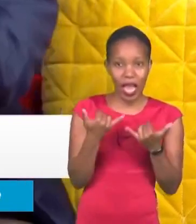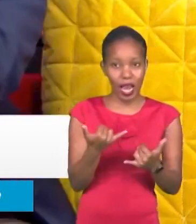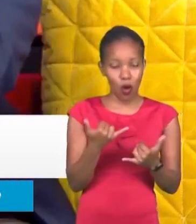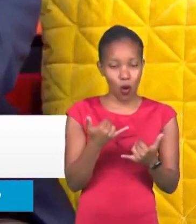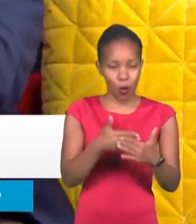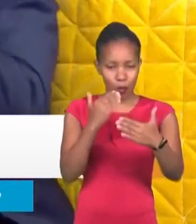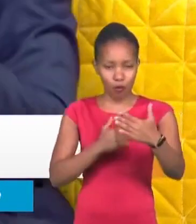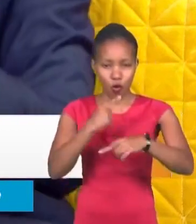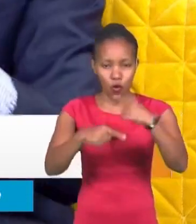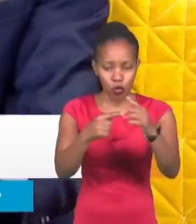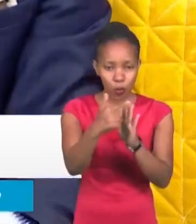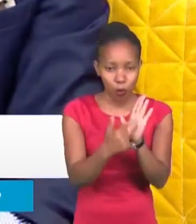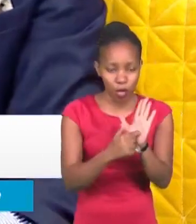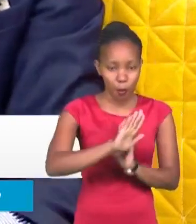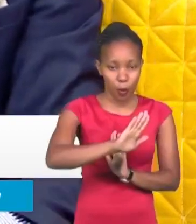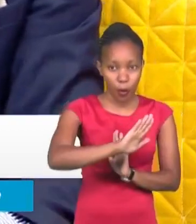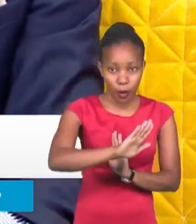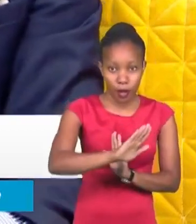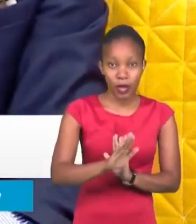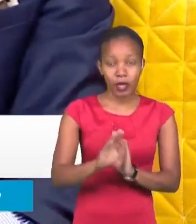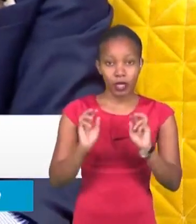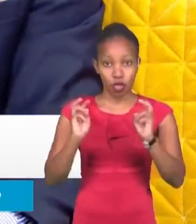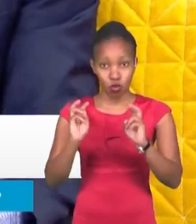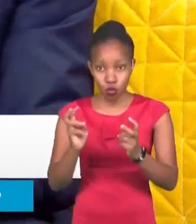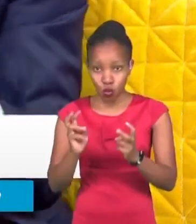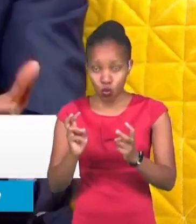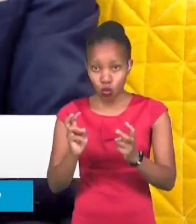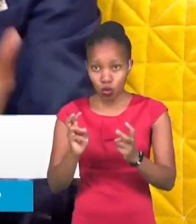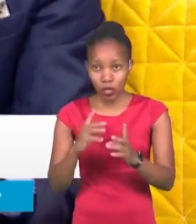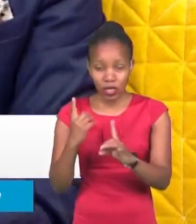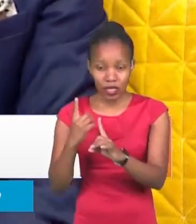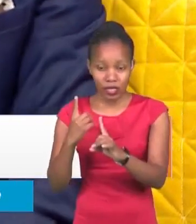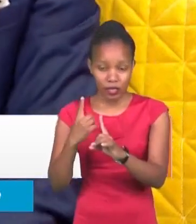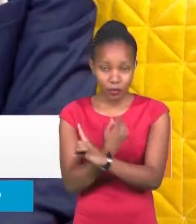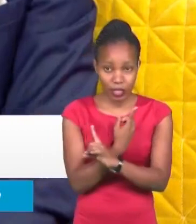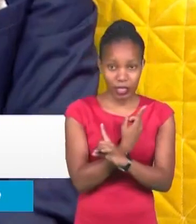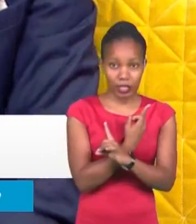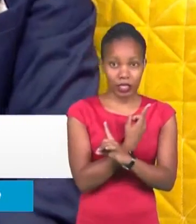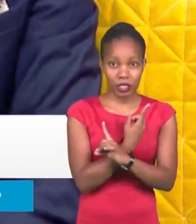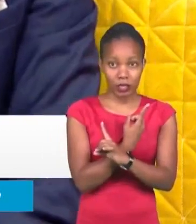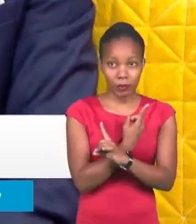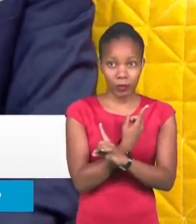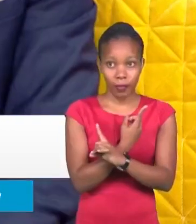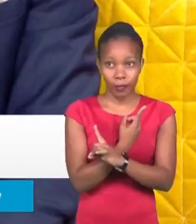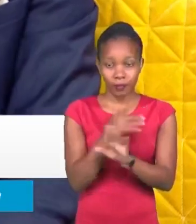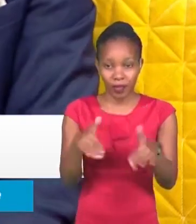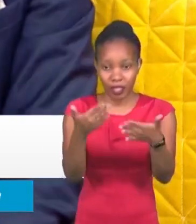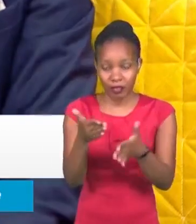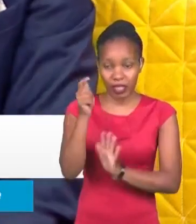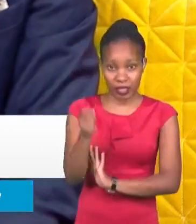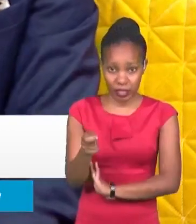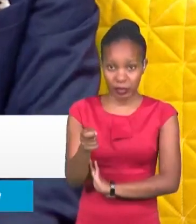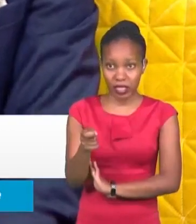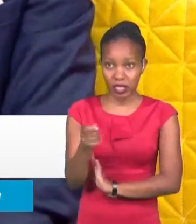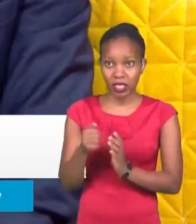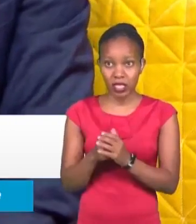you continue your point which you were actually addressing, the issue of differences in giving out these judgments,